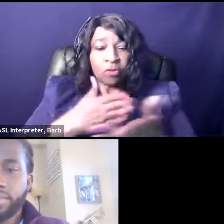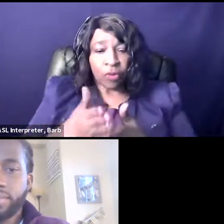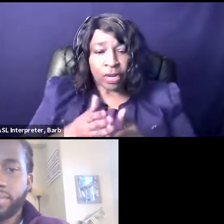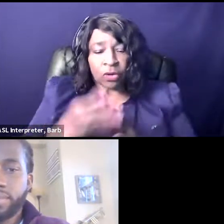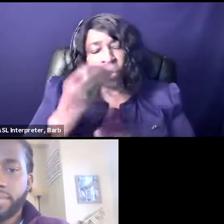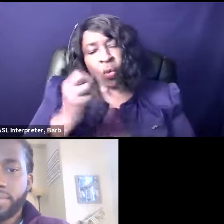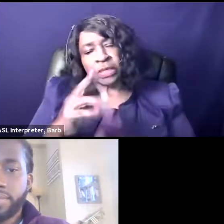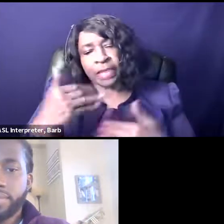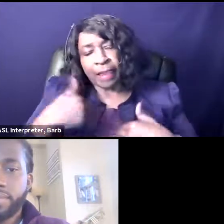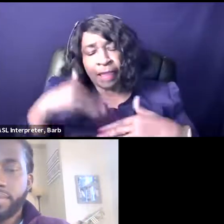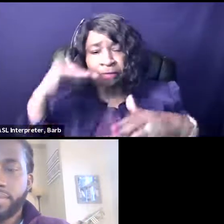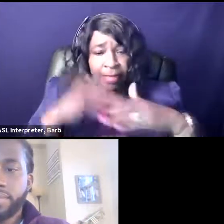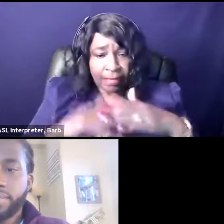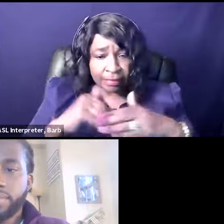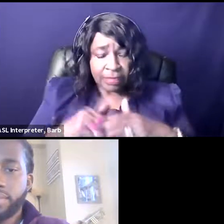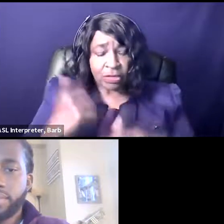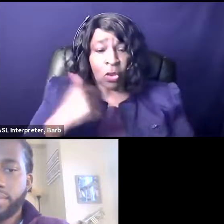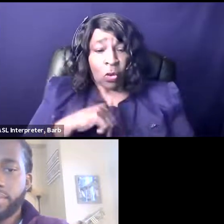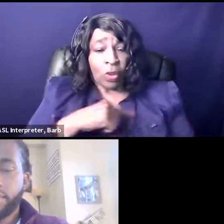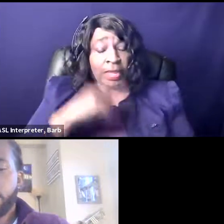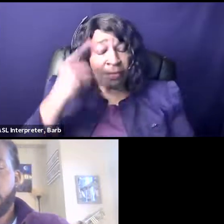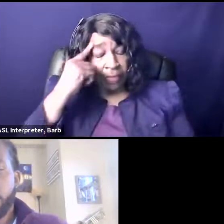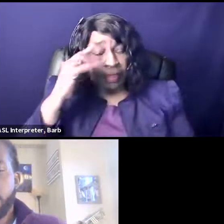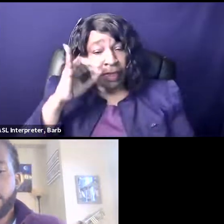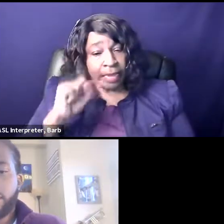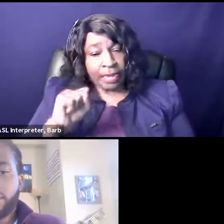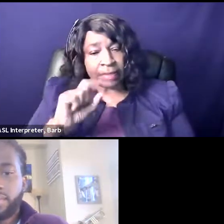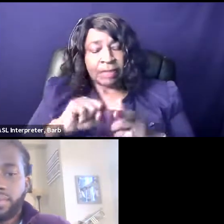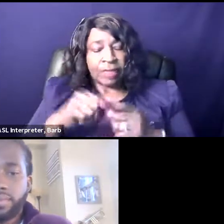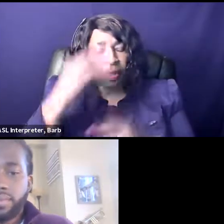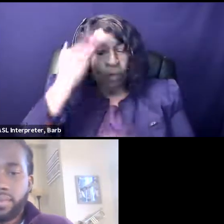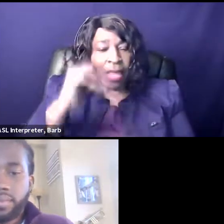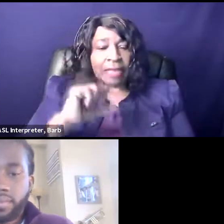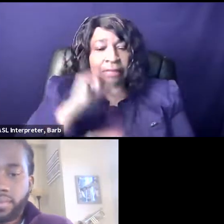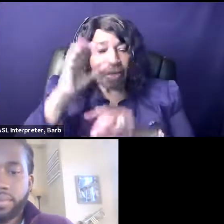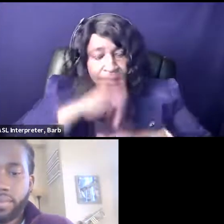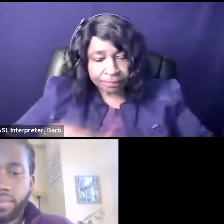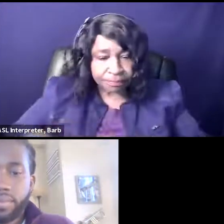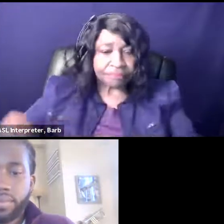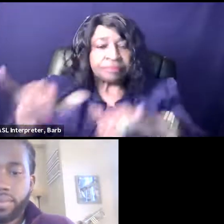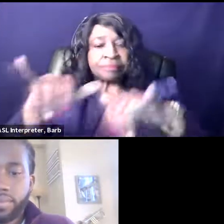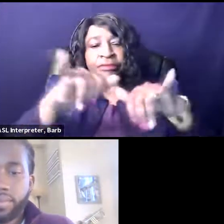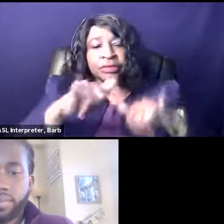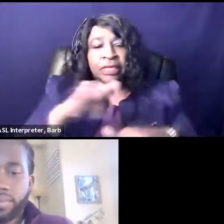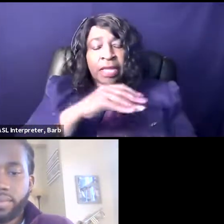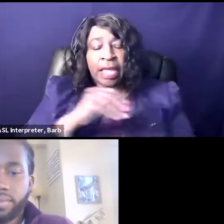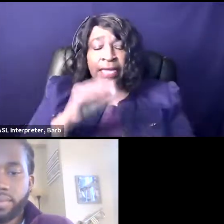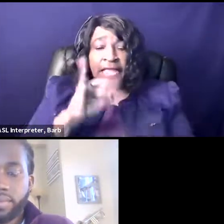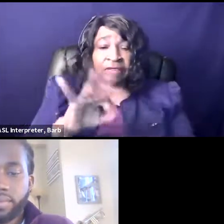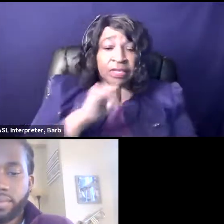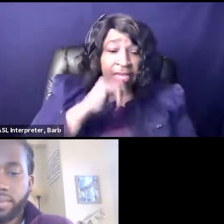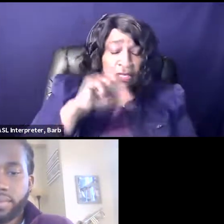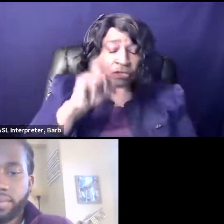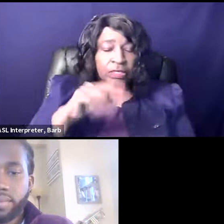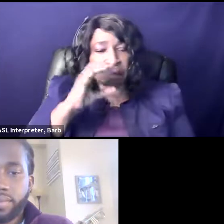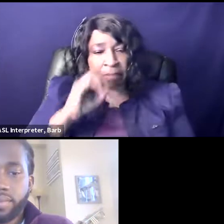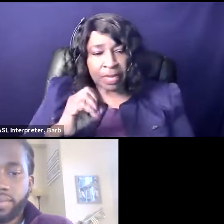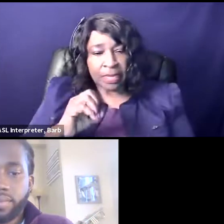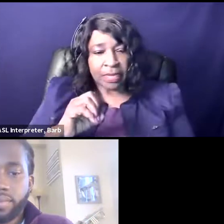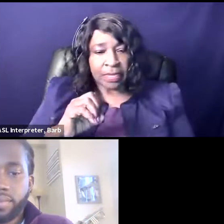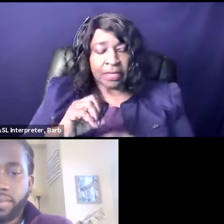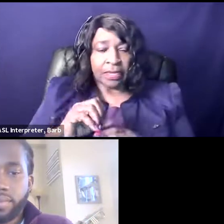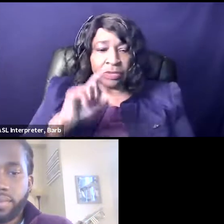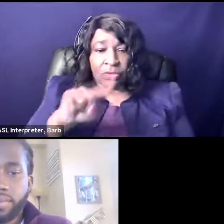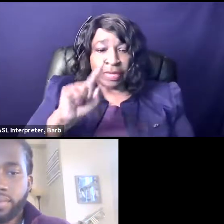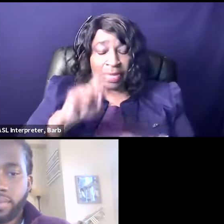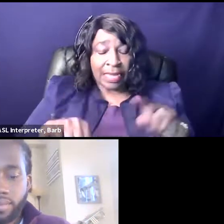And if we think it is, then why is it not universal? And if it's not, should it be? You can't see it as well, but I have